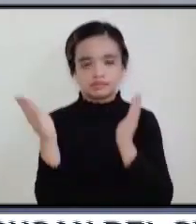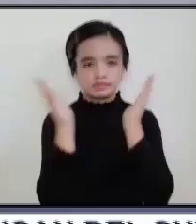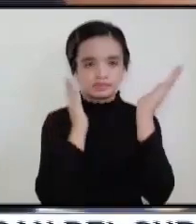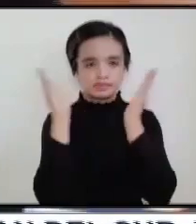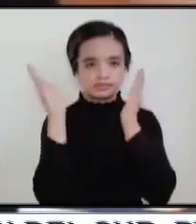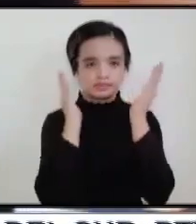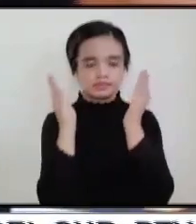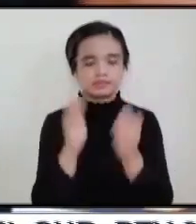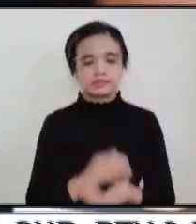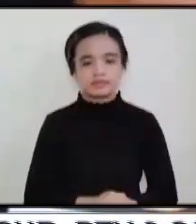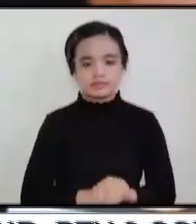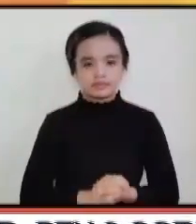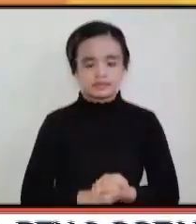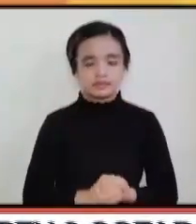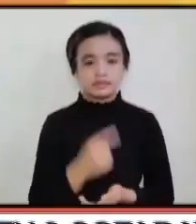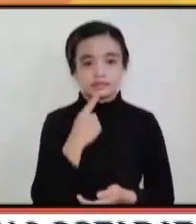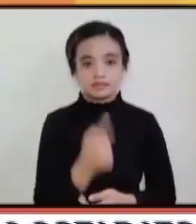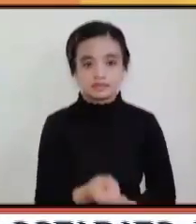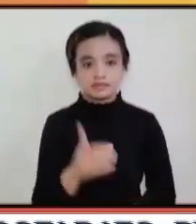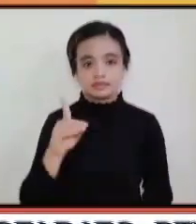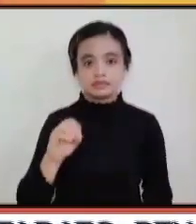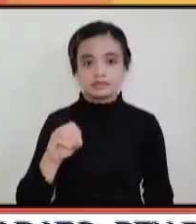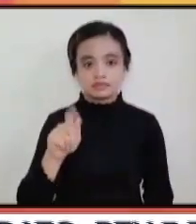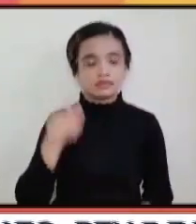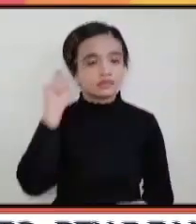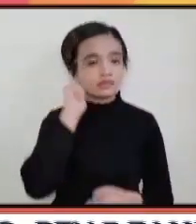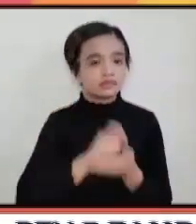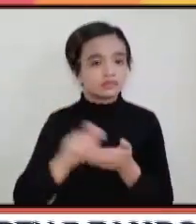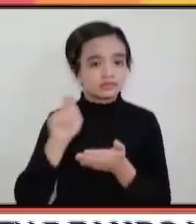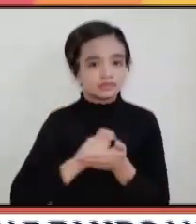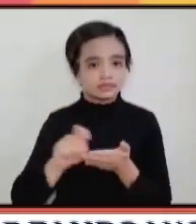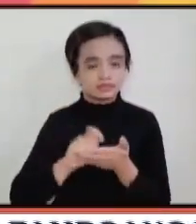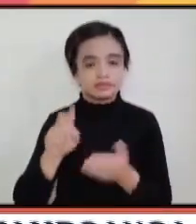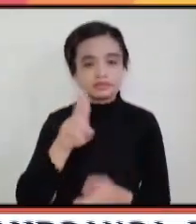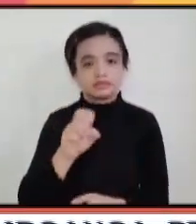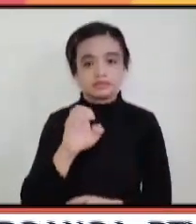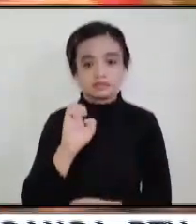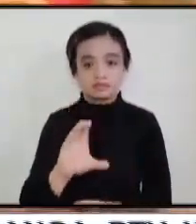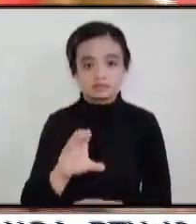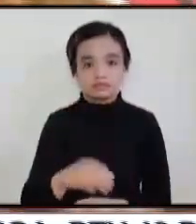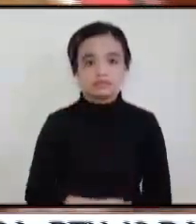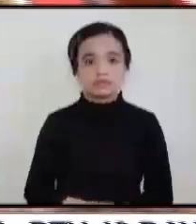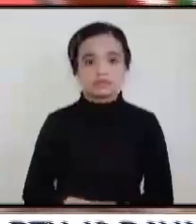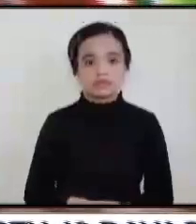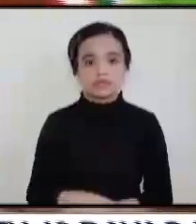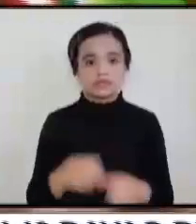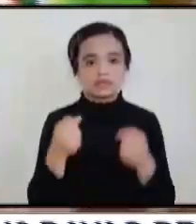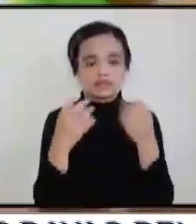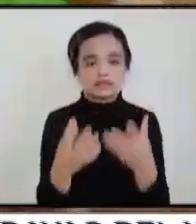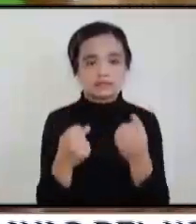Tourism tourism under secretary Myra valder Roa abakar